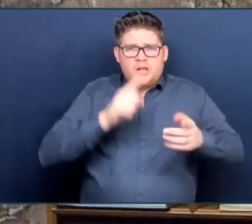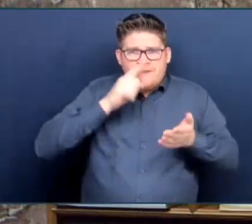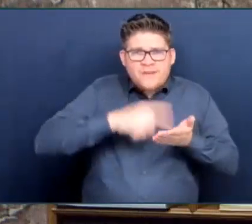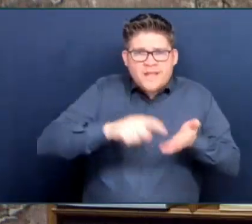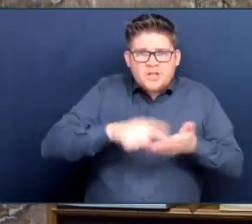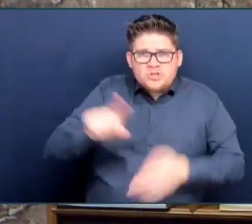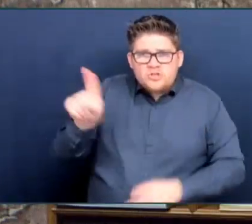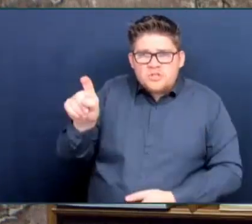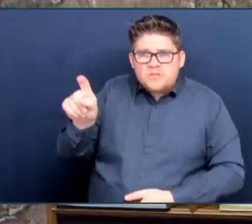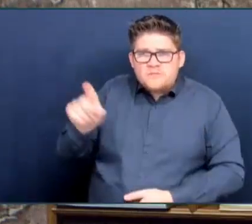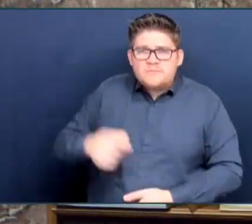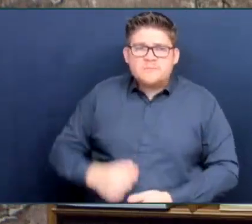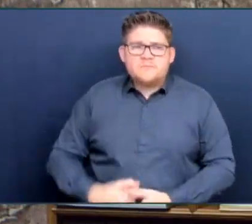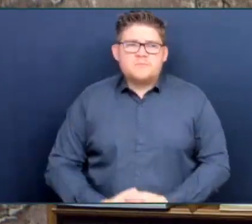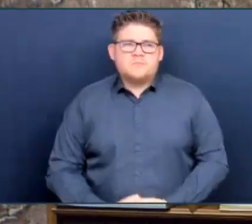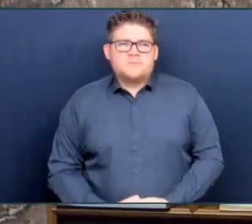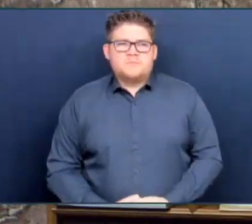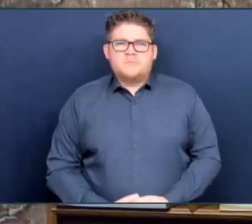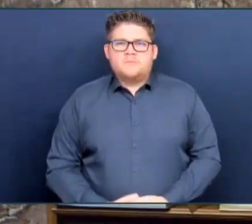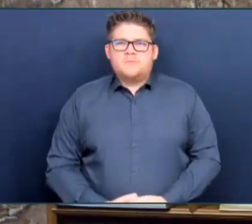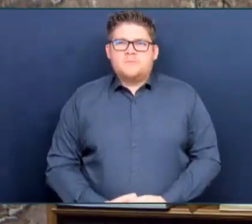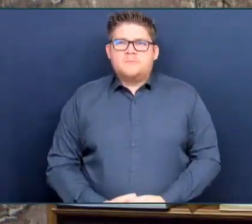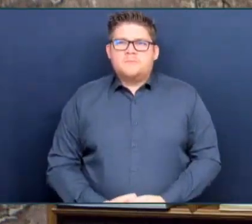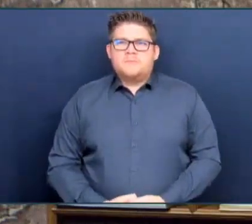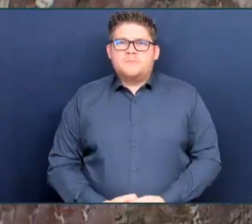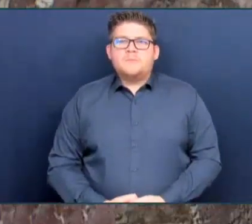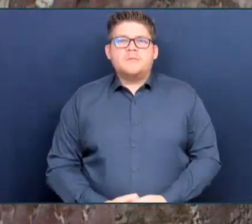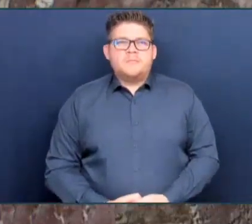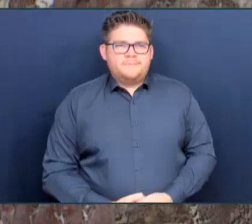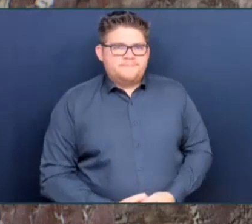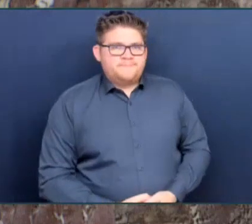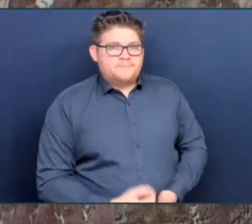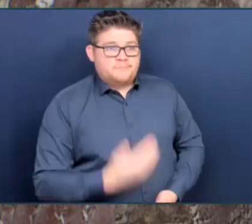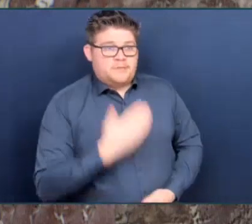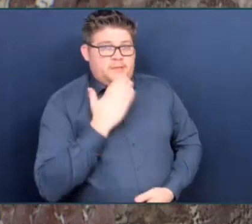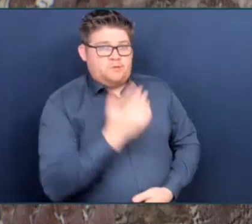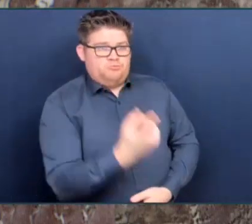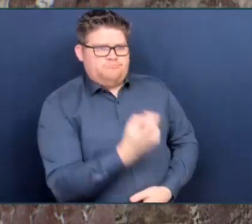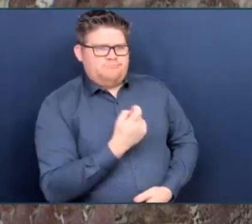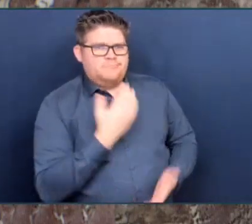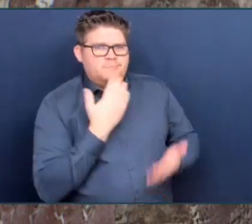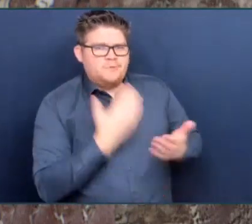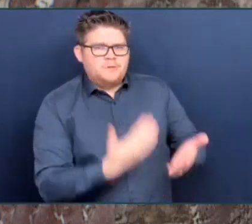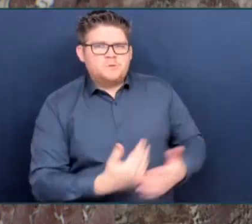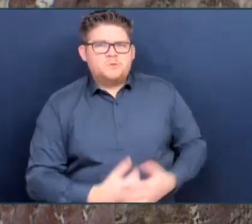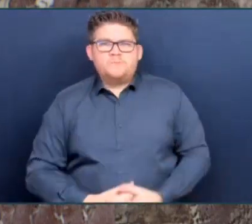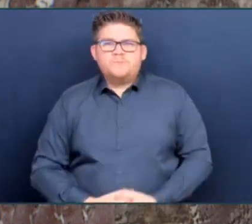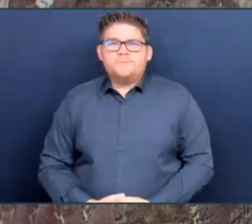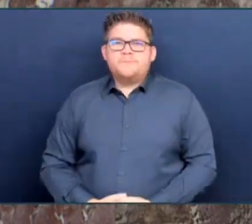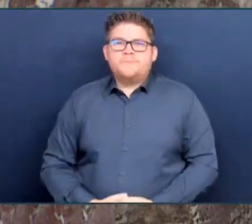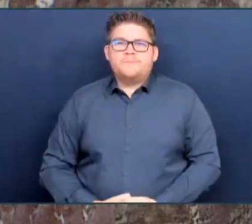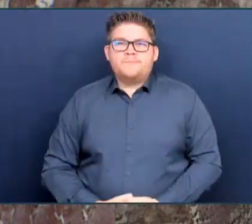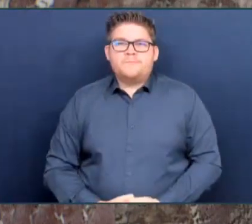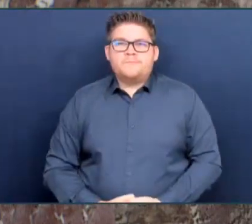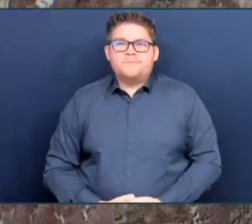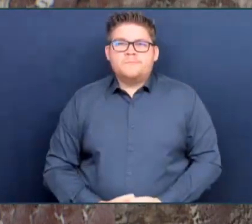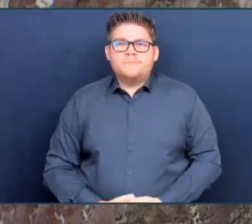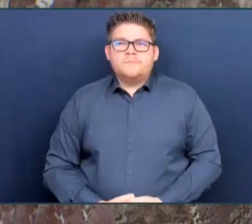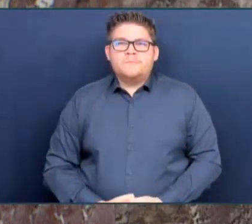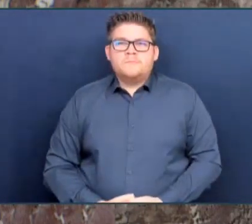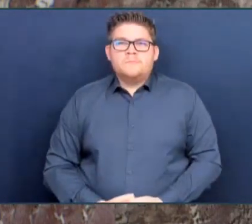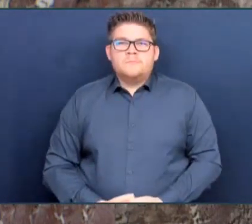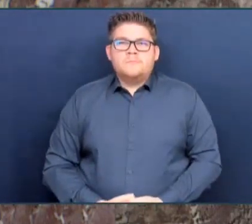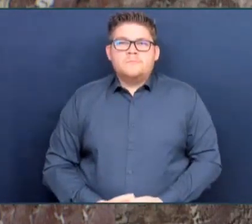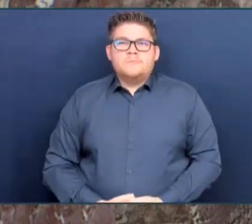from the member, and I would like to make a couple of points. First off, we have an independent judiciary in this country that makes laws, or that makes